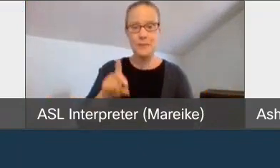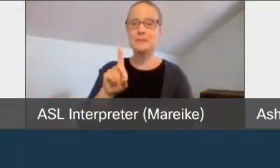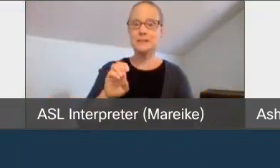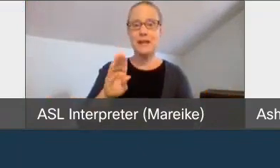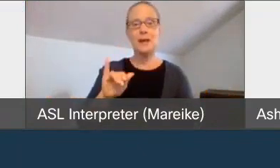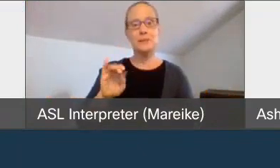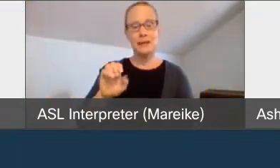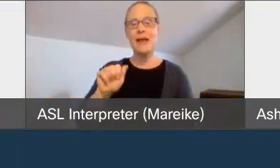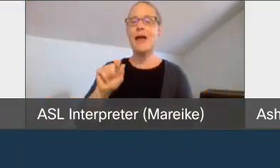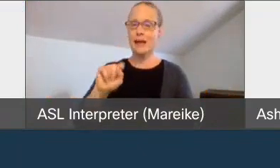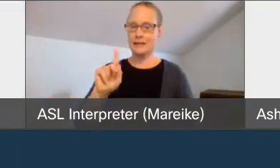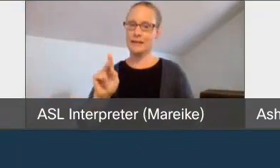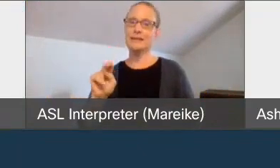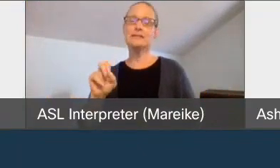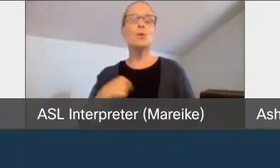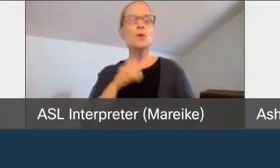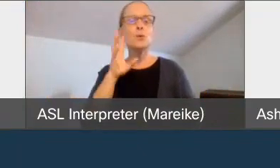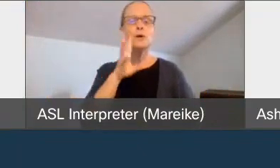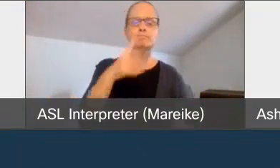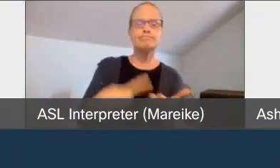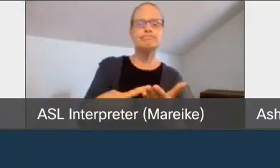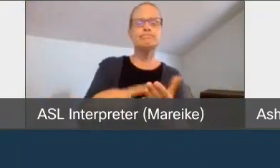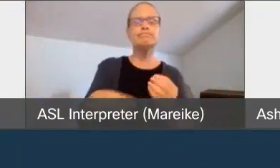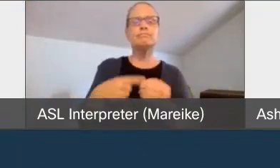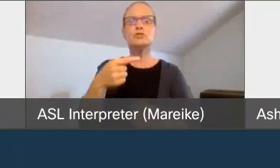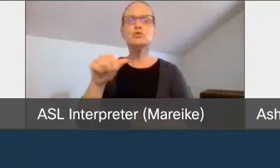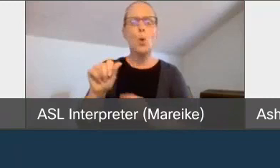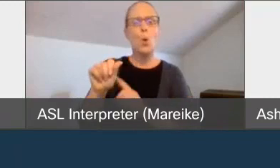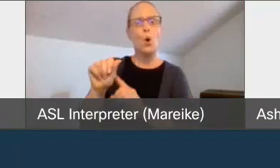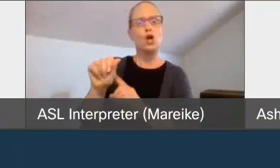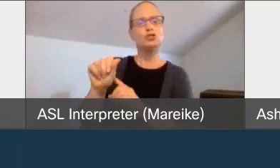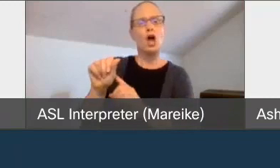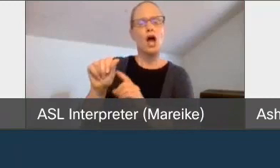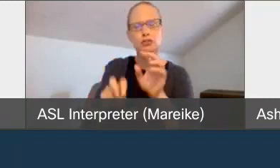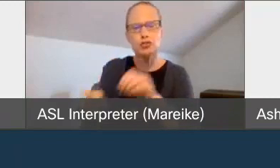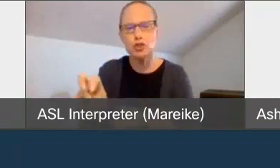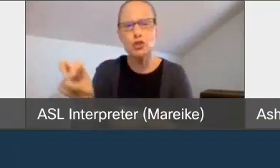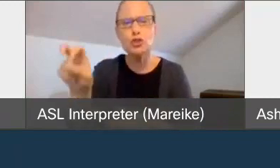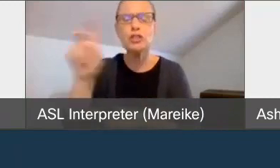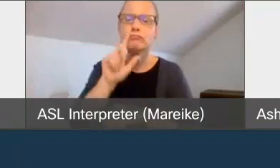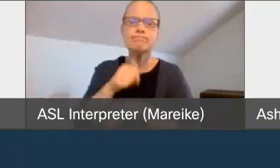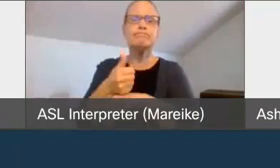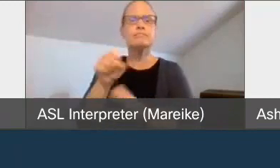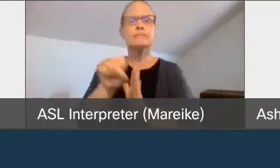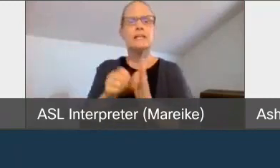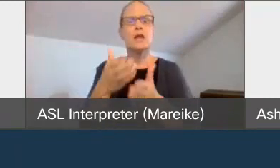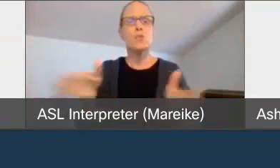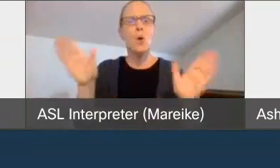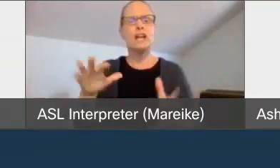to talk a little bit about Georgia's journey to a system and really looking at a statewide system.